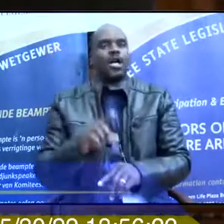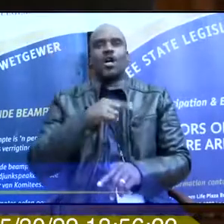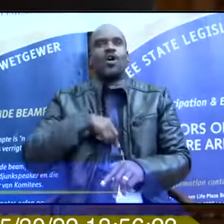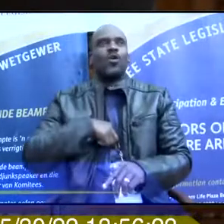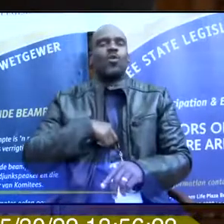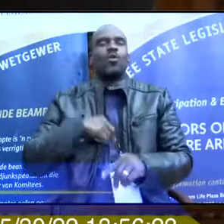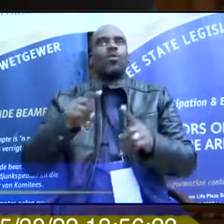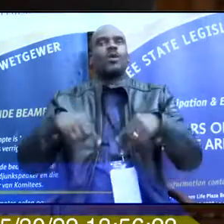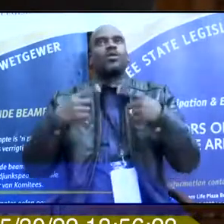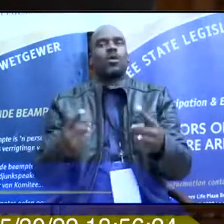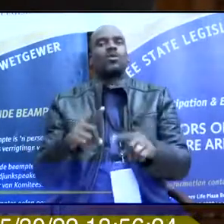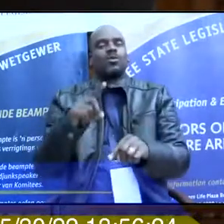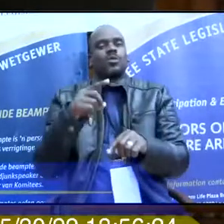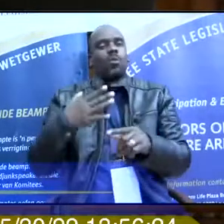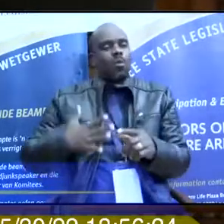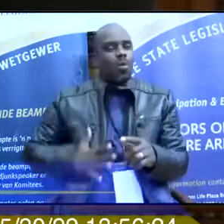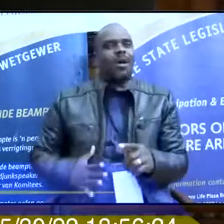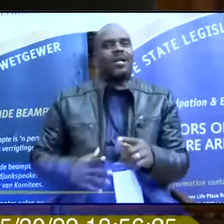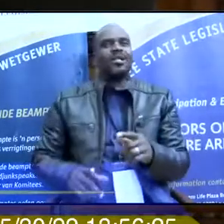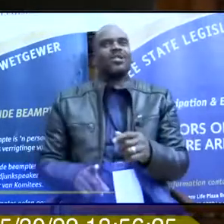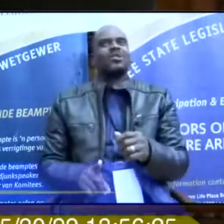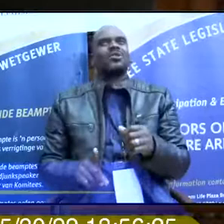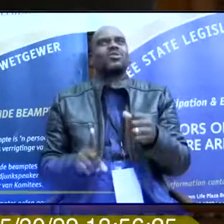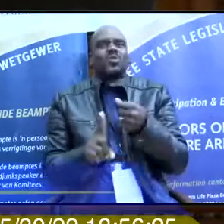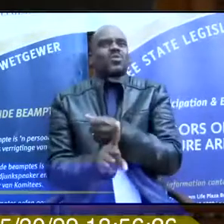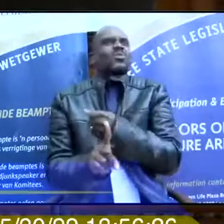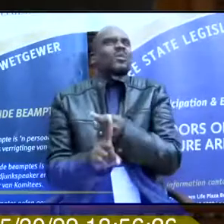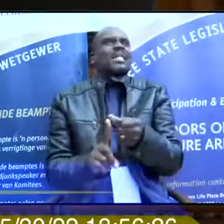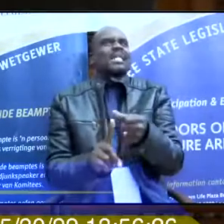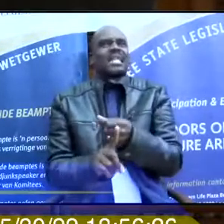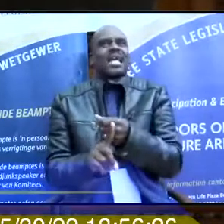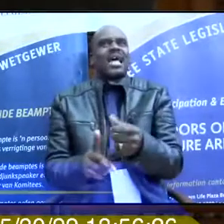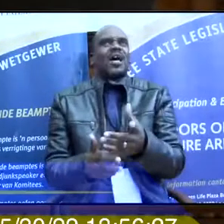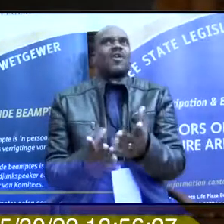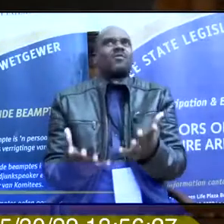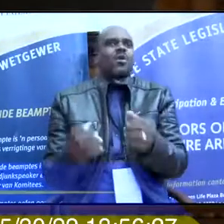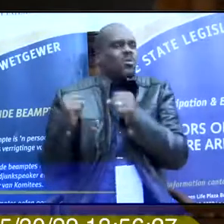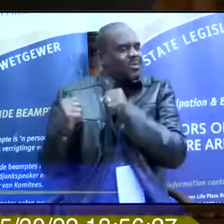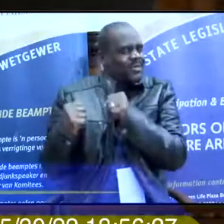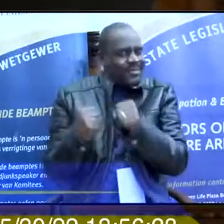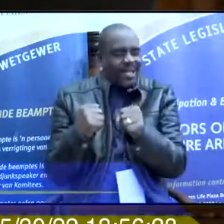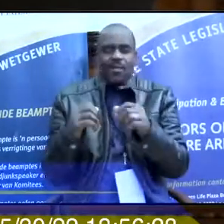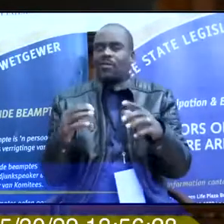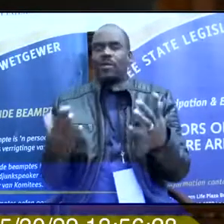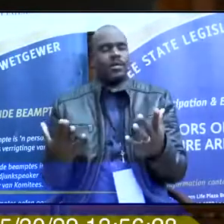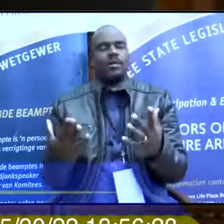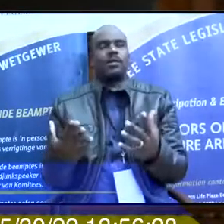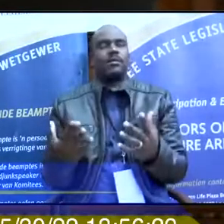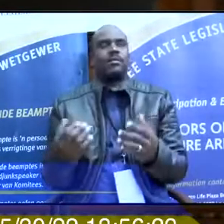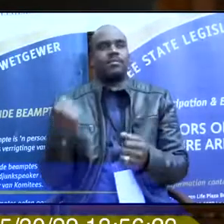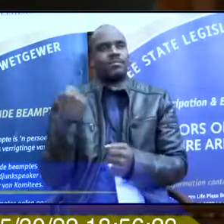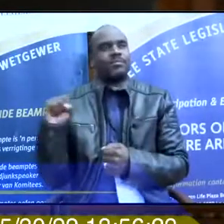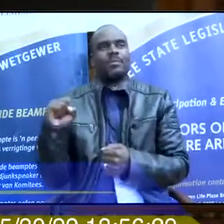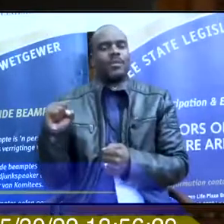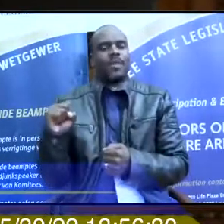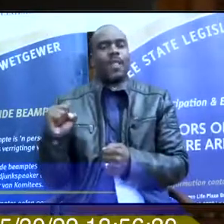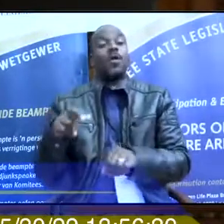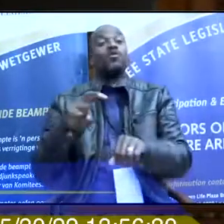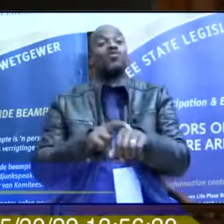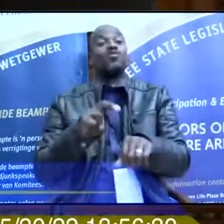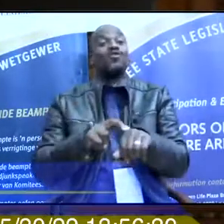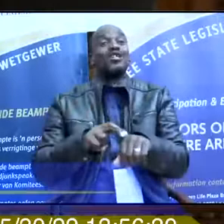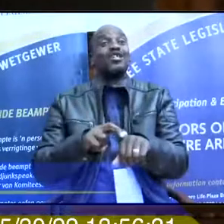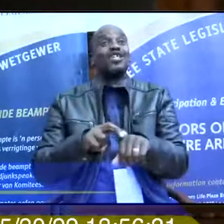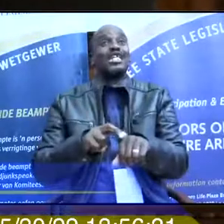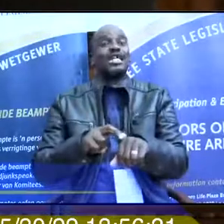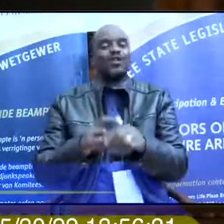us to suffer msc under under your leadership because those are the people that we need to take care of